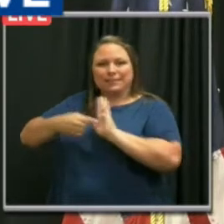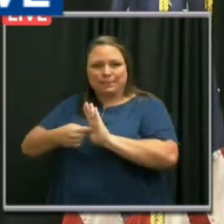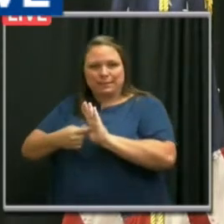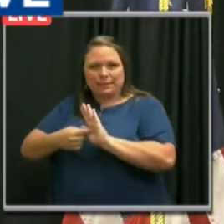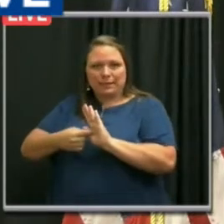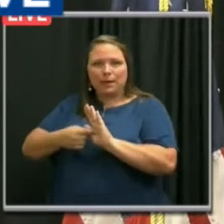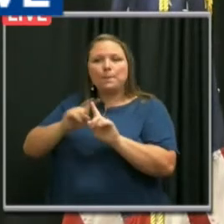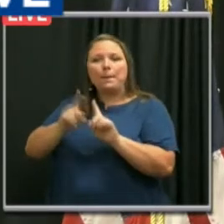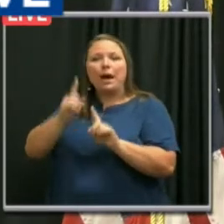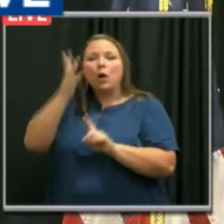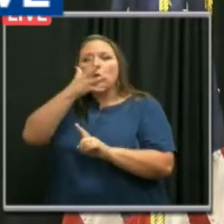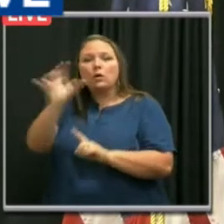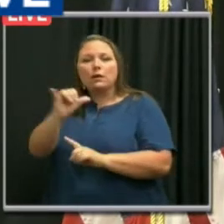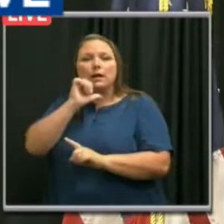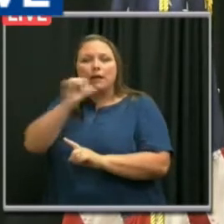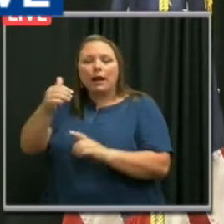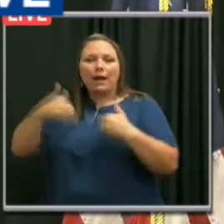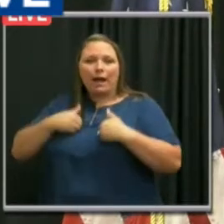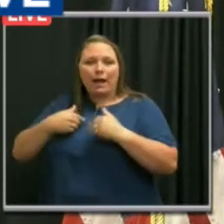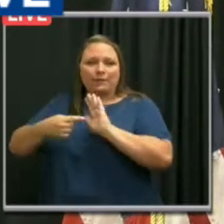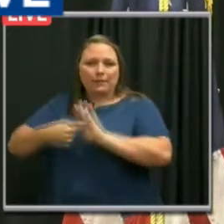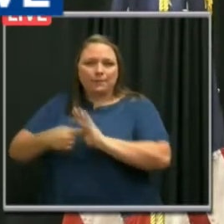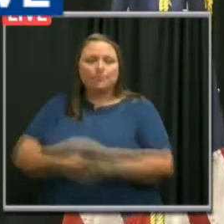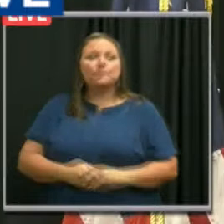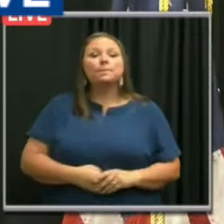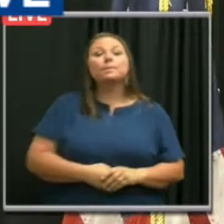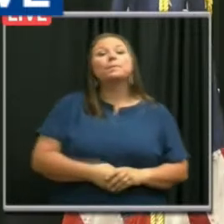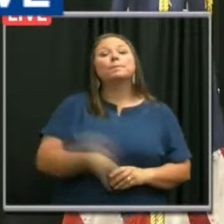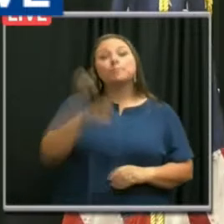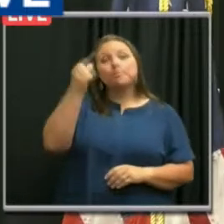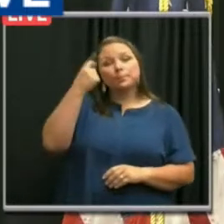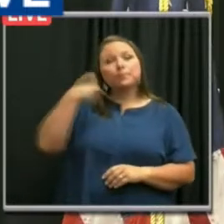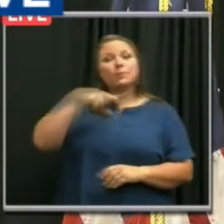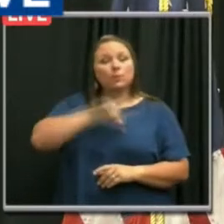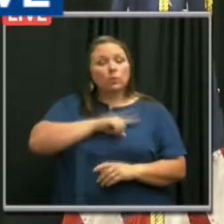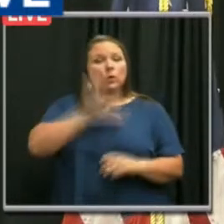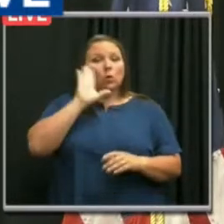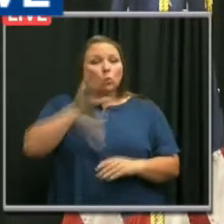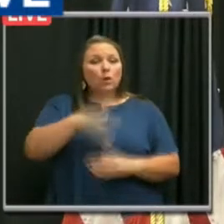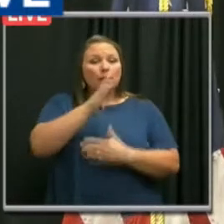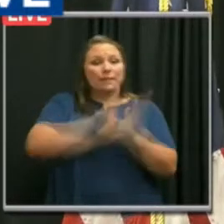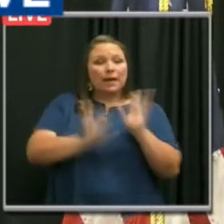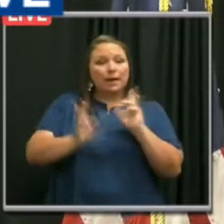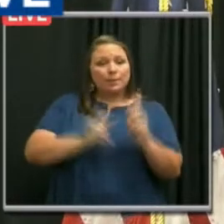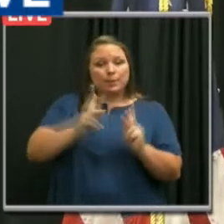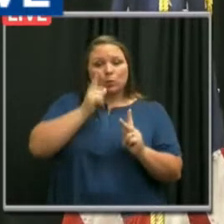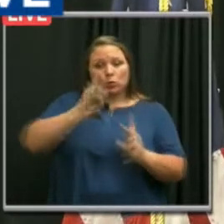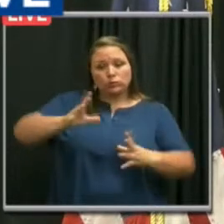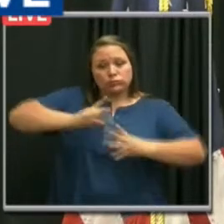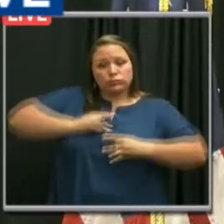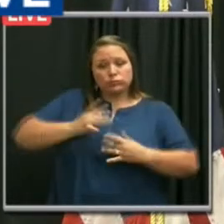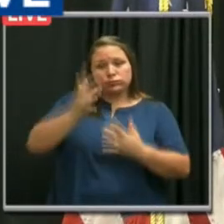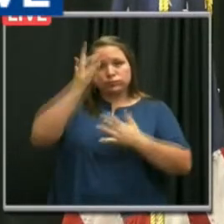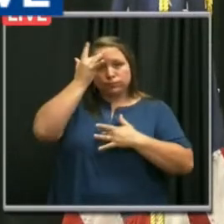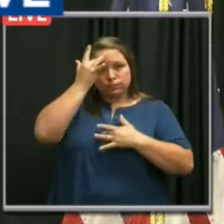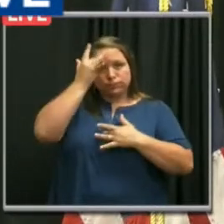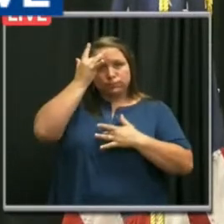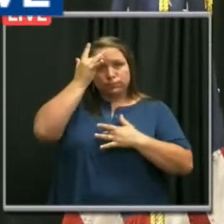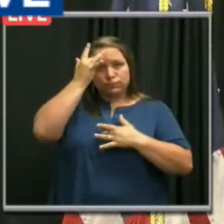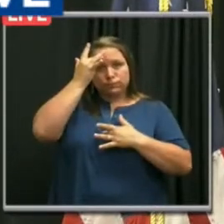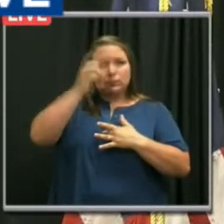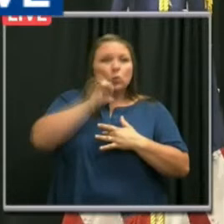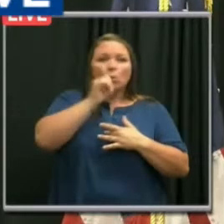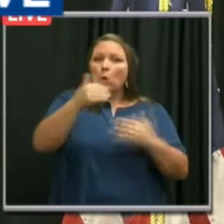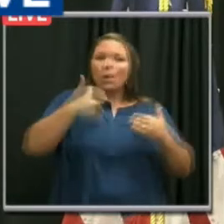asymptomatic. So it is well documented that some individuals who are infected by COVID-19 virus